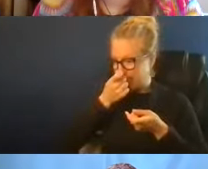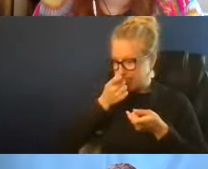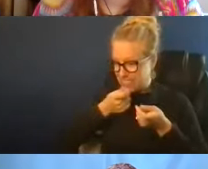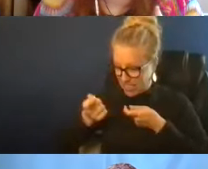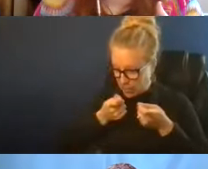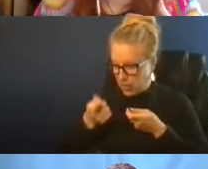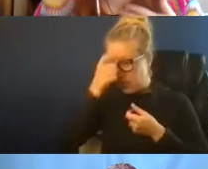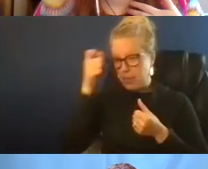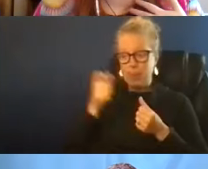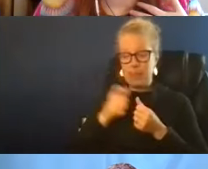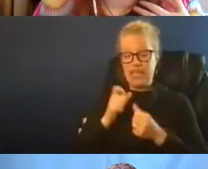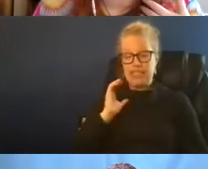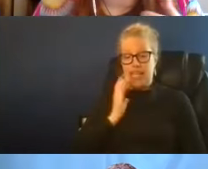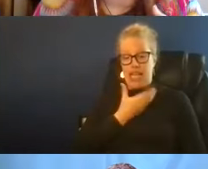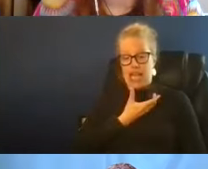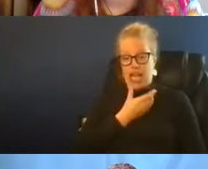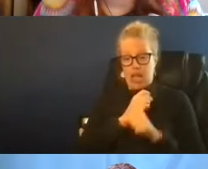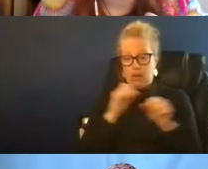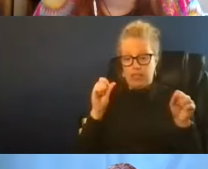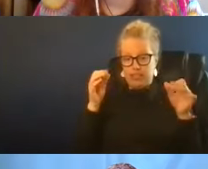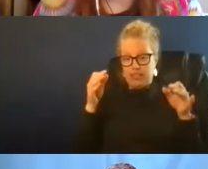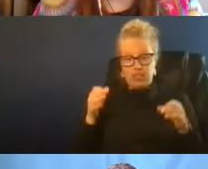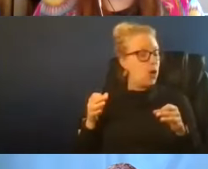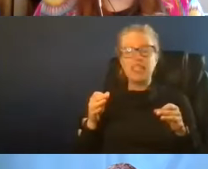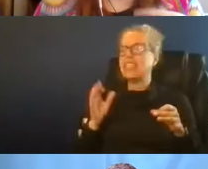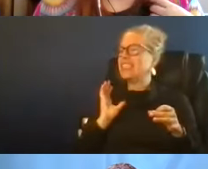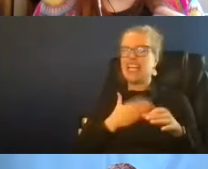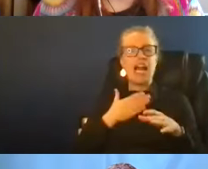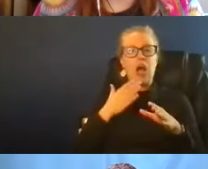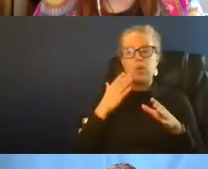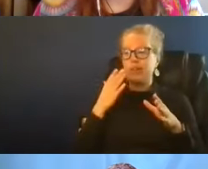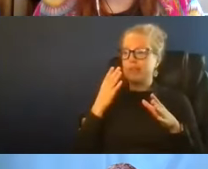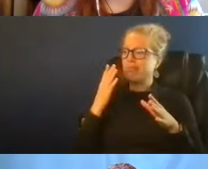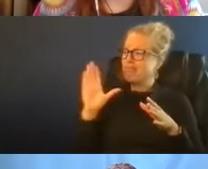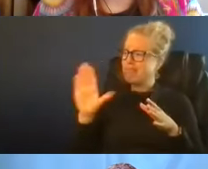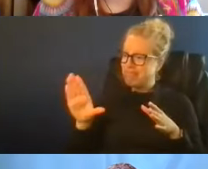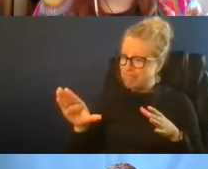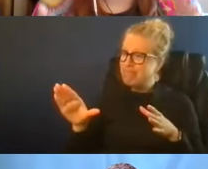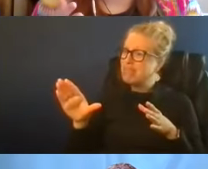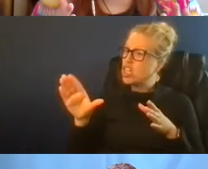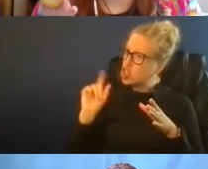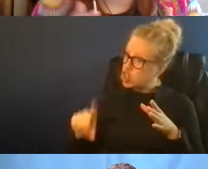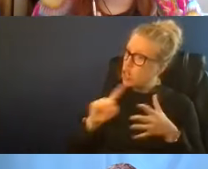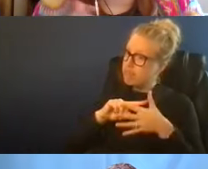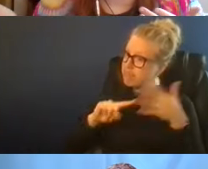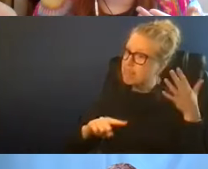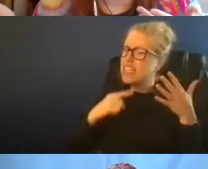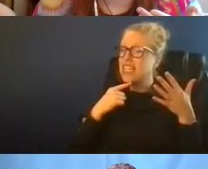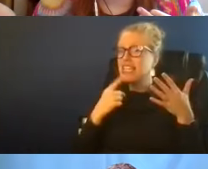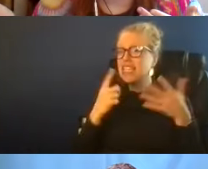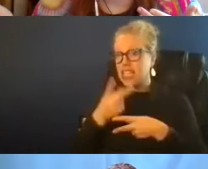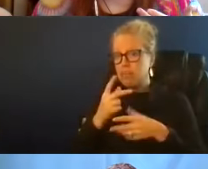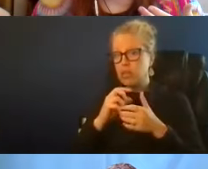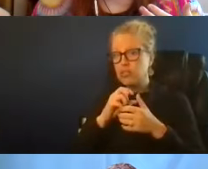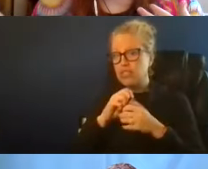that it's not our choice. It's not our call. When we tell somebody, okay, the only way to keep you safe is to